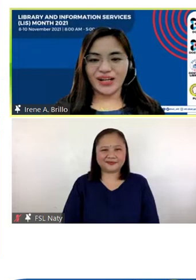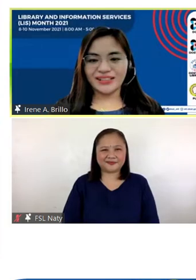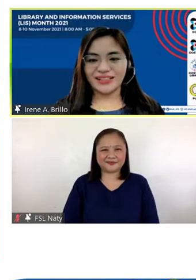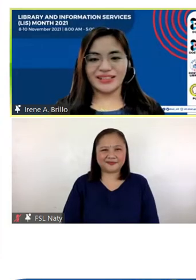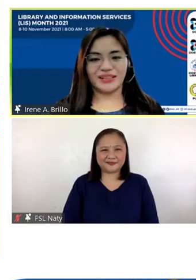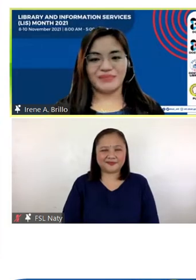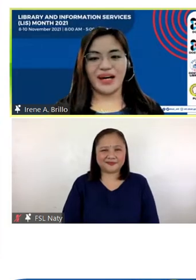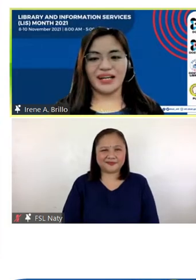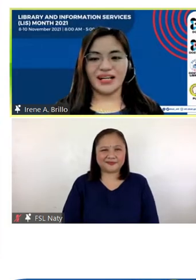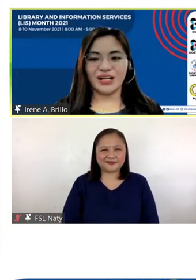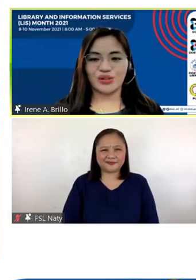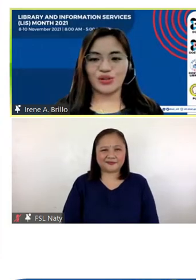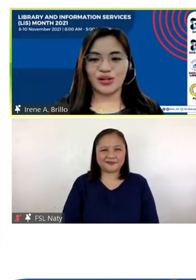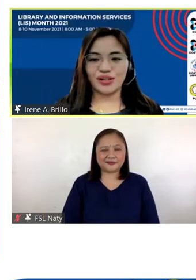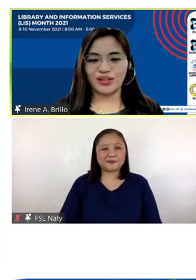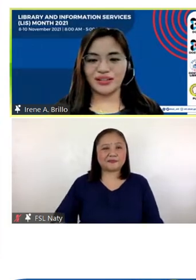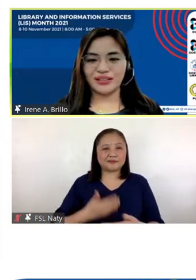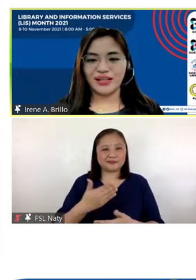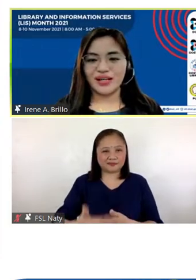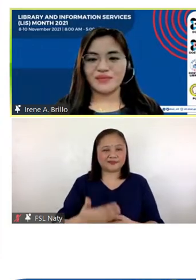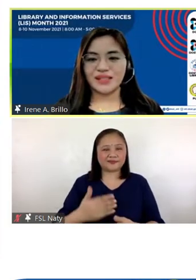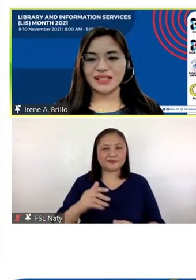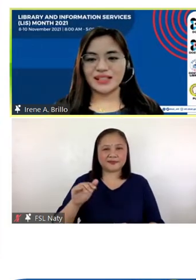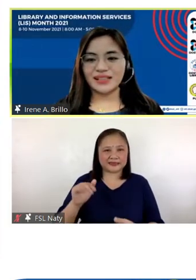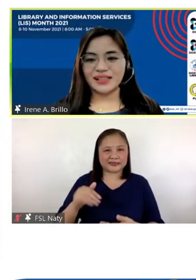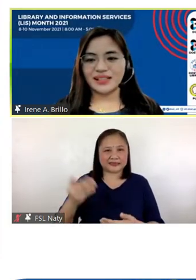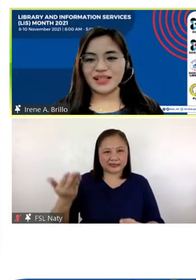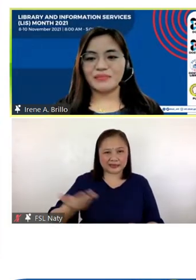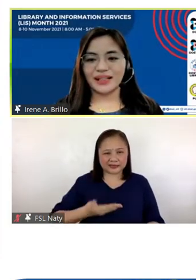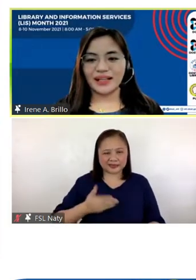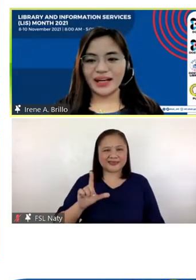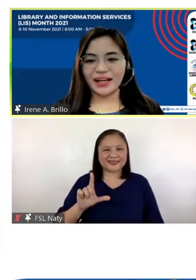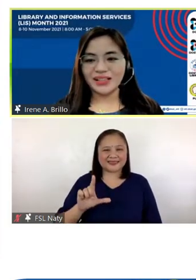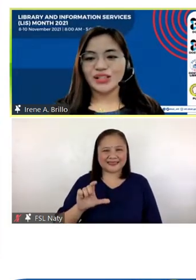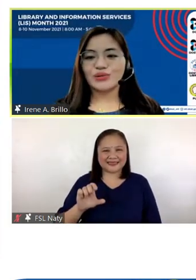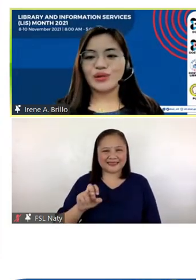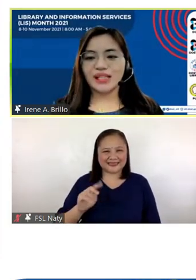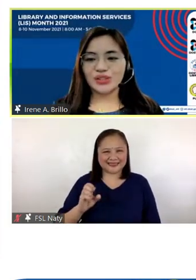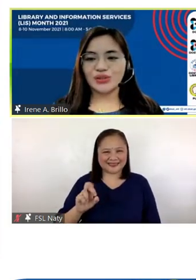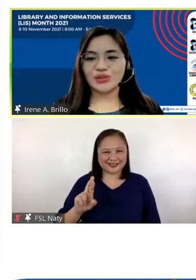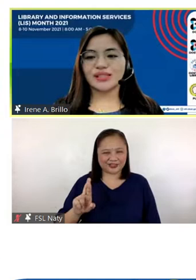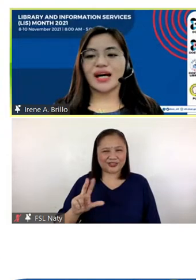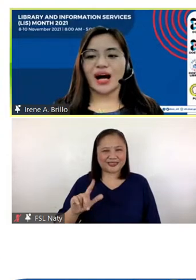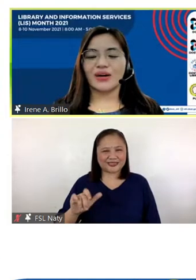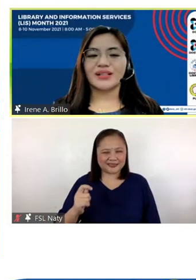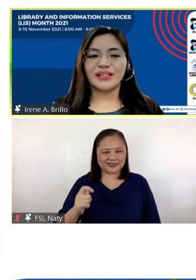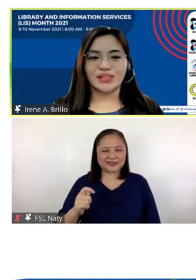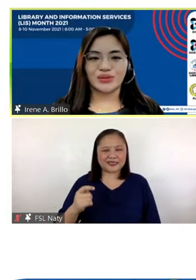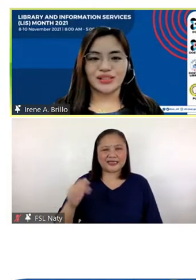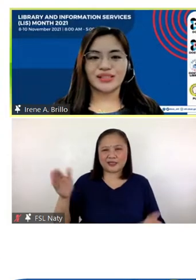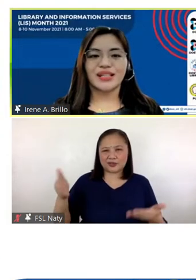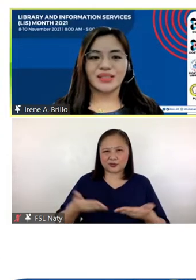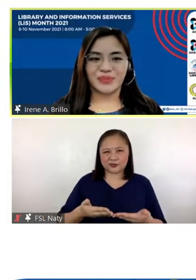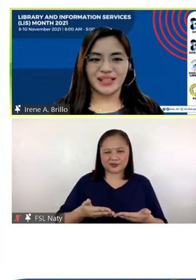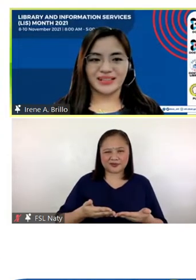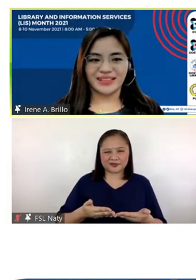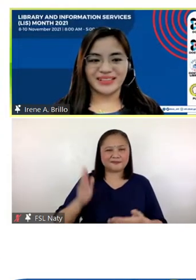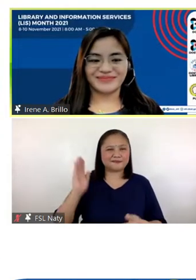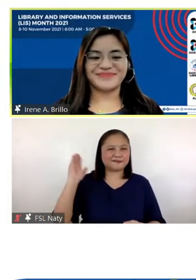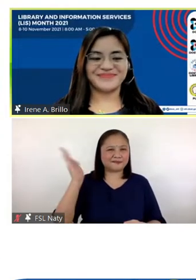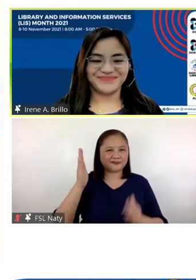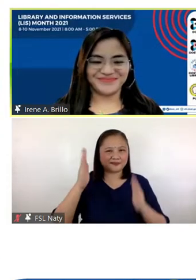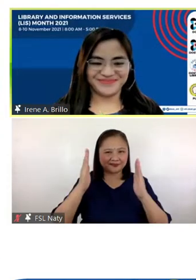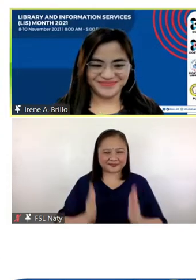Moving on, may I now call on Ms. Linderlit M. Maglaque to introduce our resource